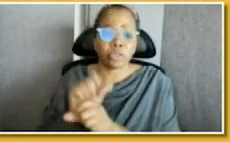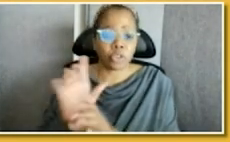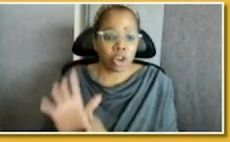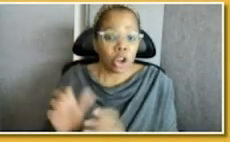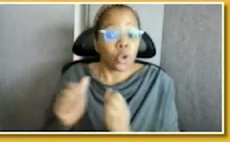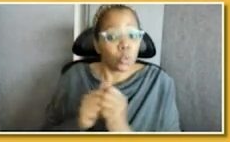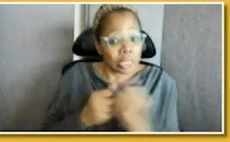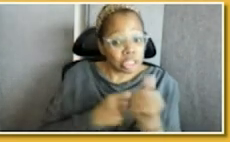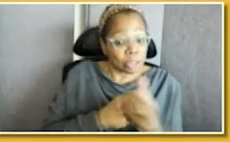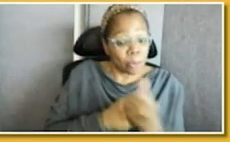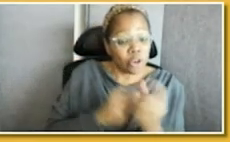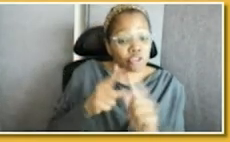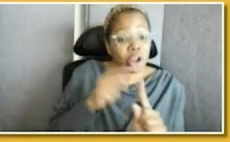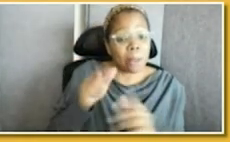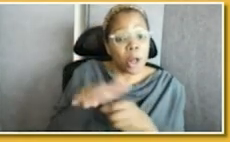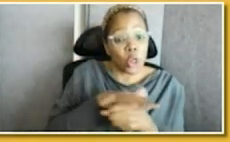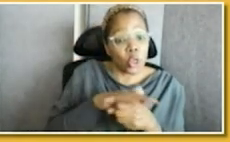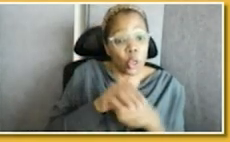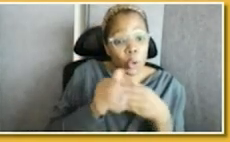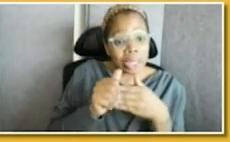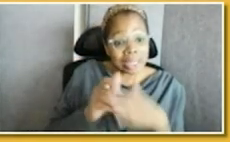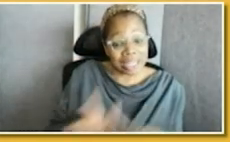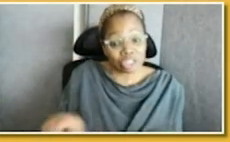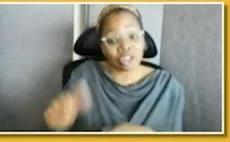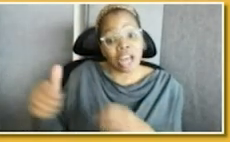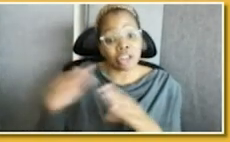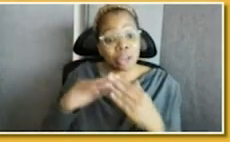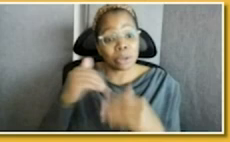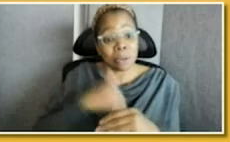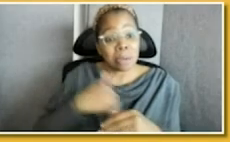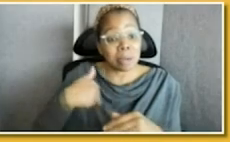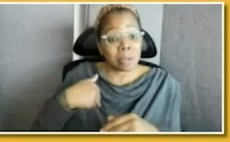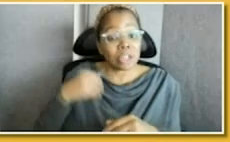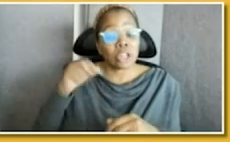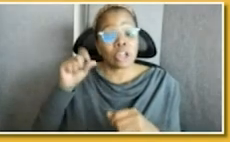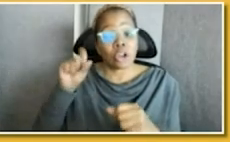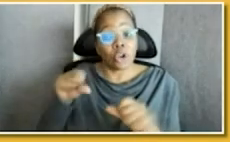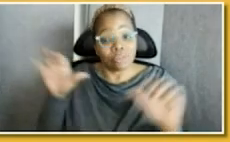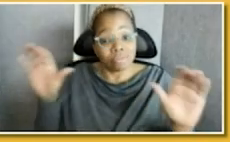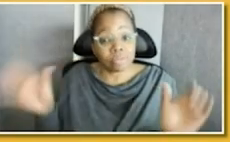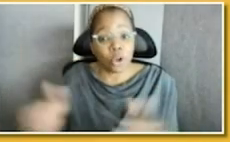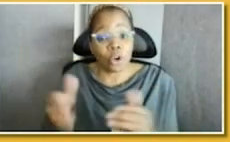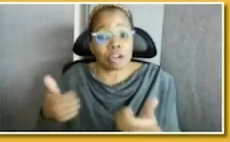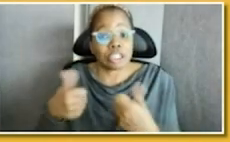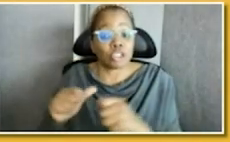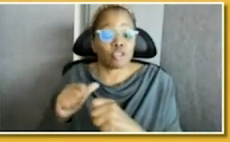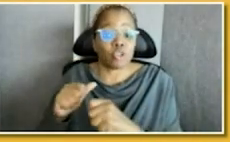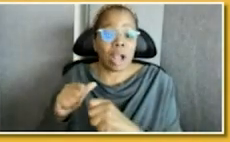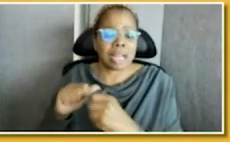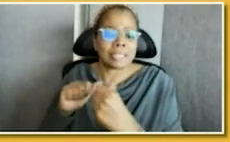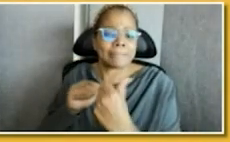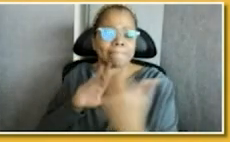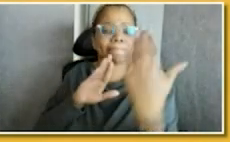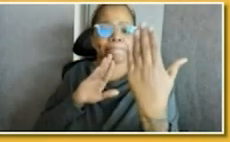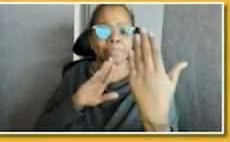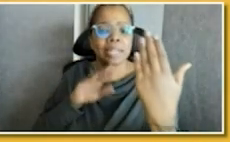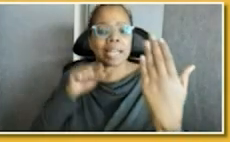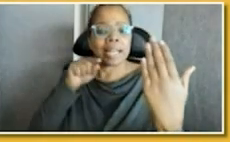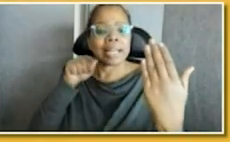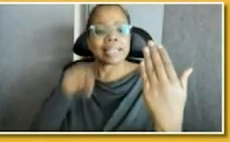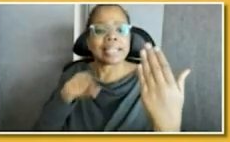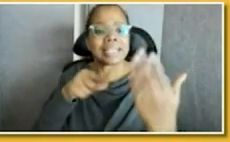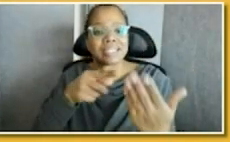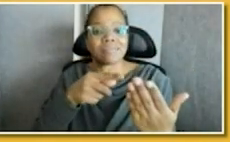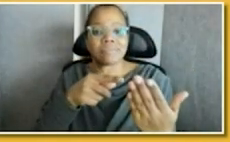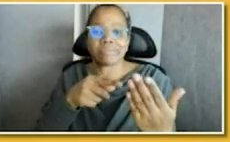leaders and other community members, were able to really organize and try to stand up against, again, this failing leadership. Could you talk a